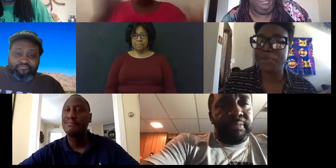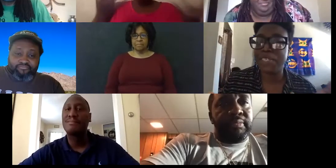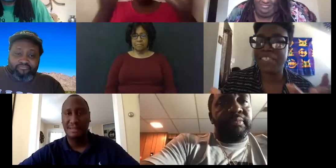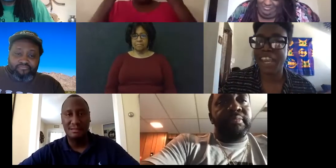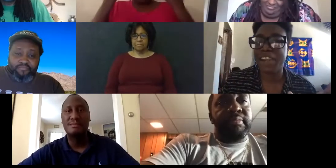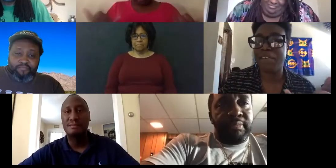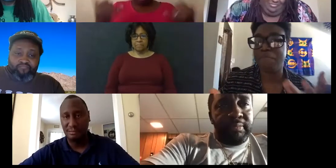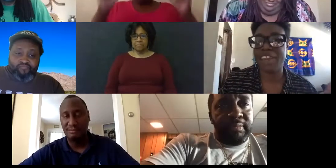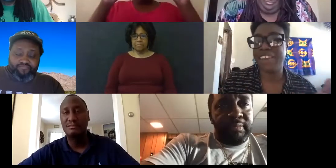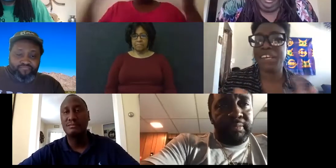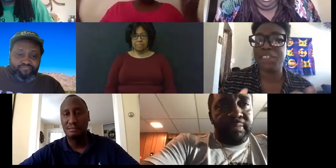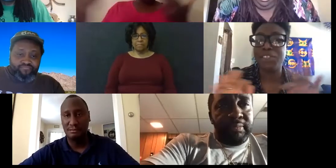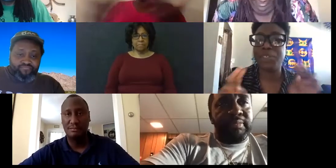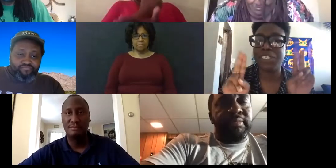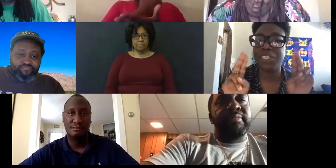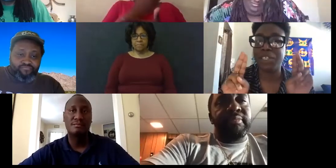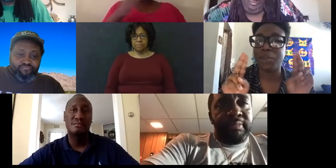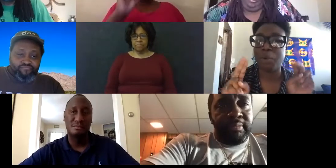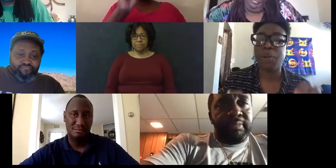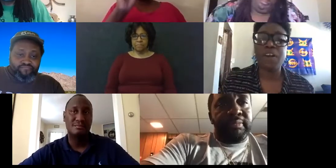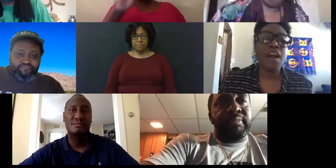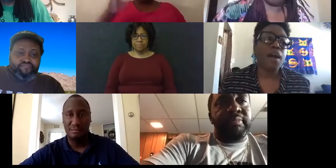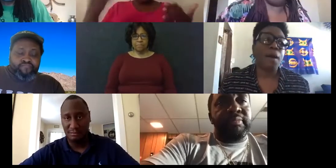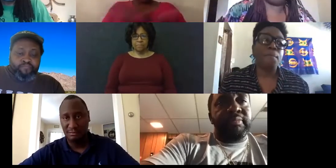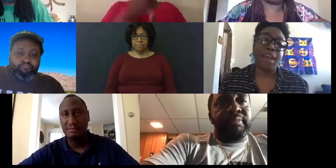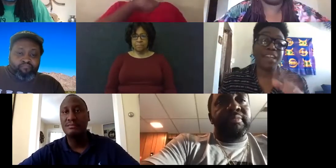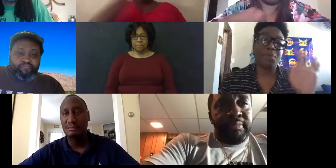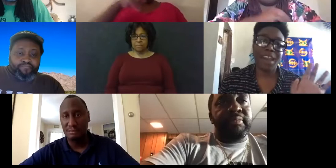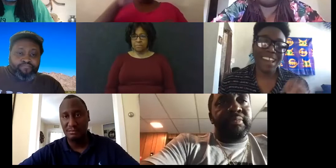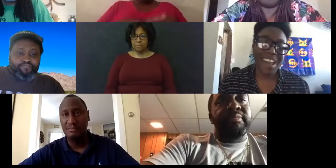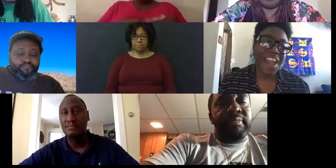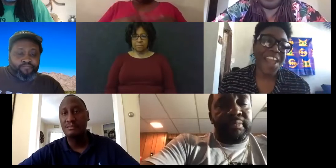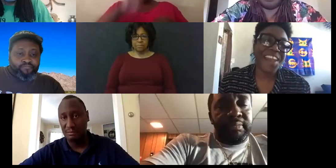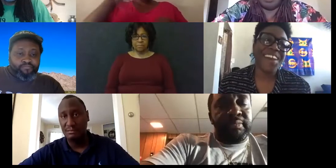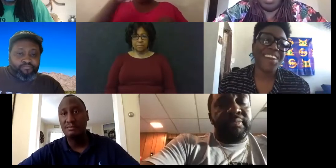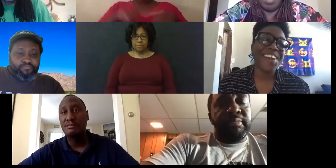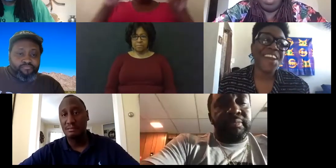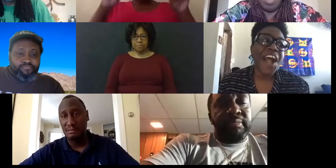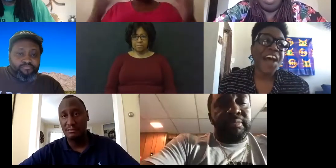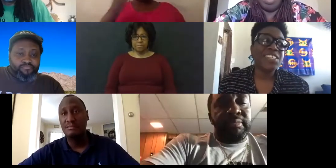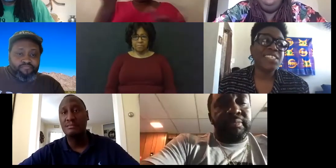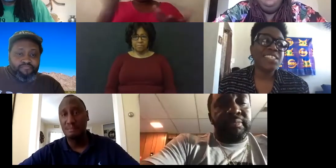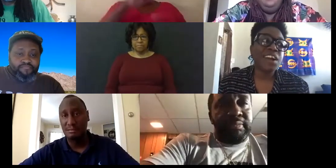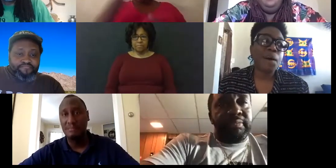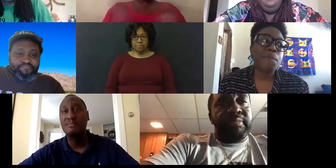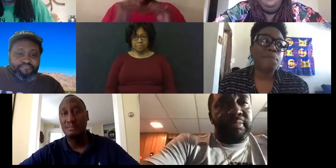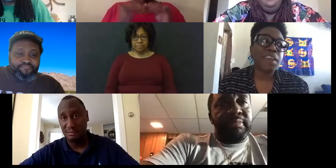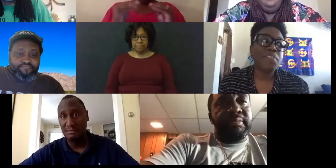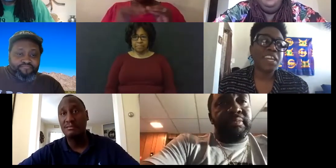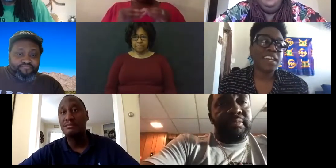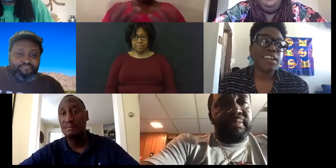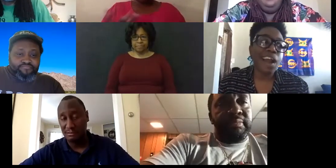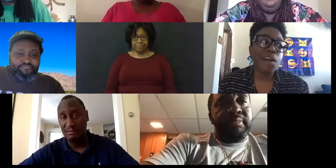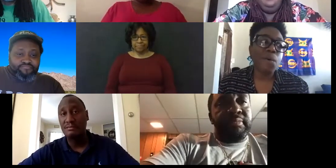new state of being. Like, there's no such thing as normal anyway. And I just